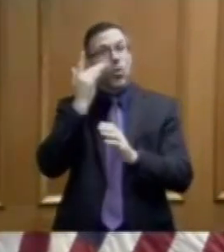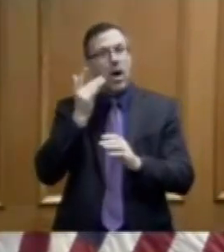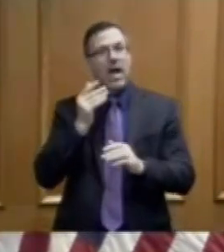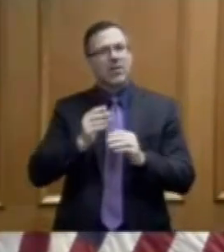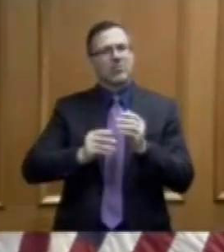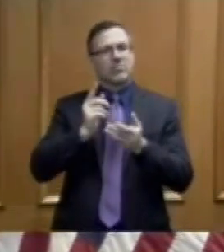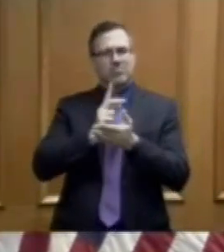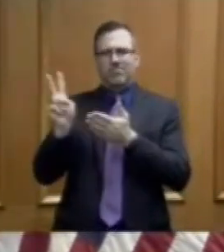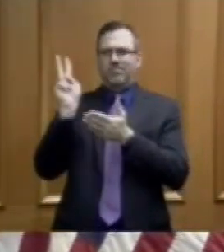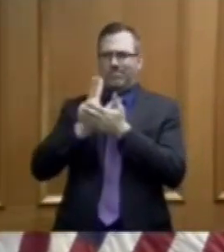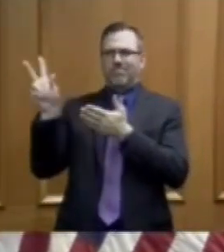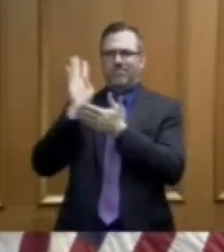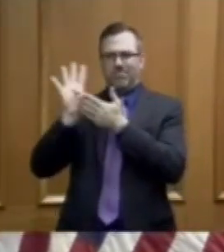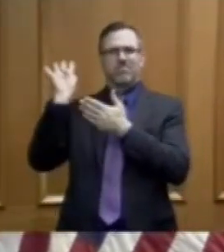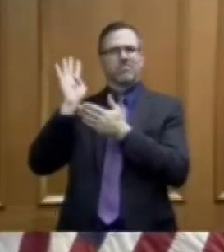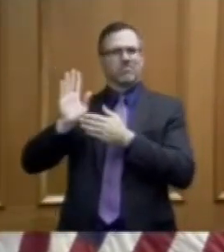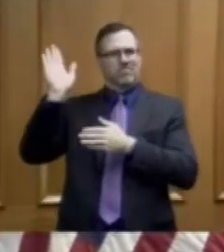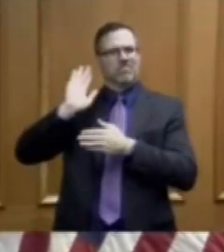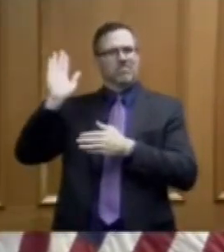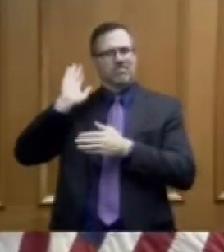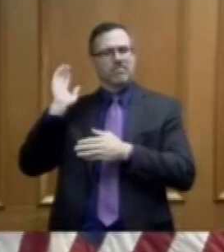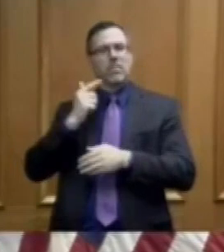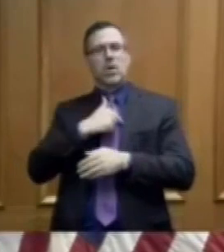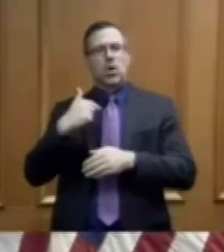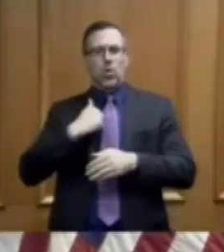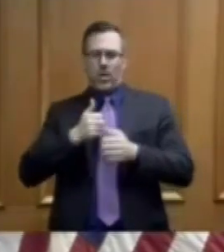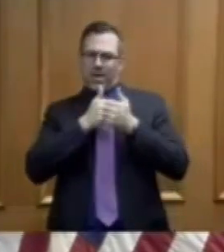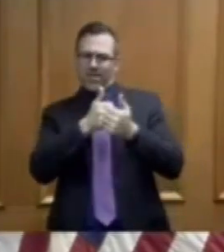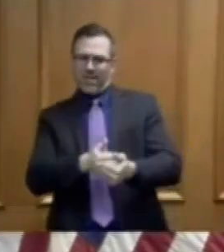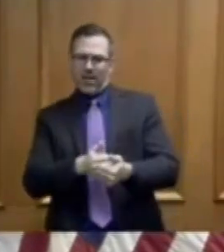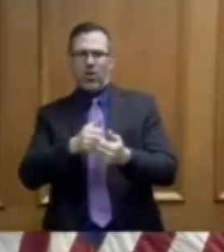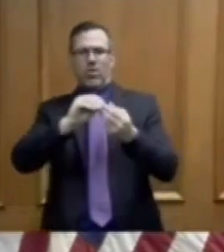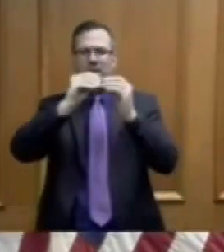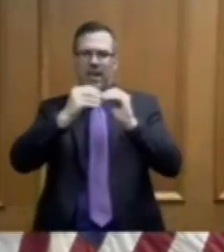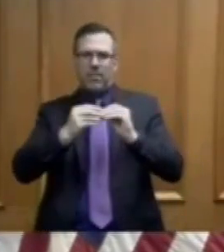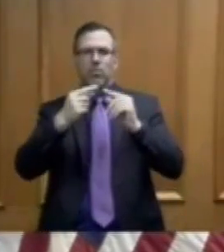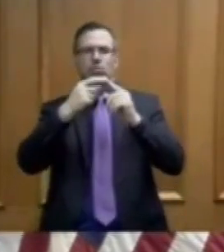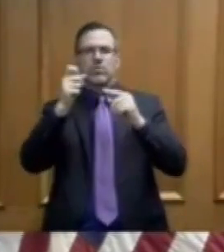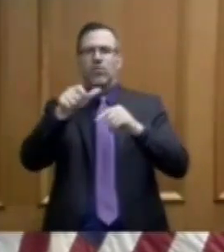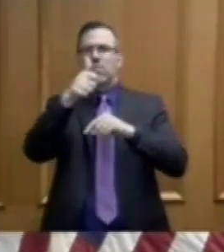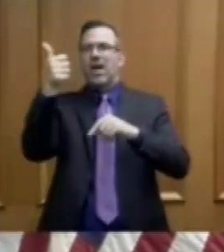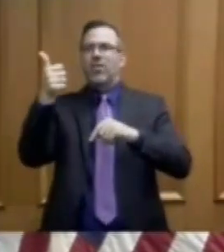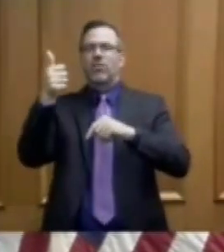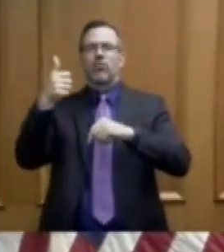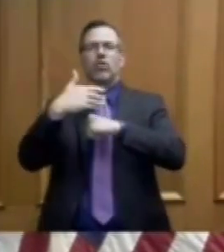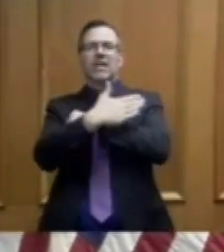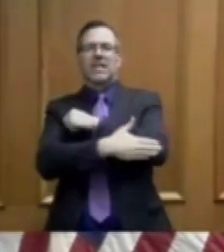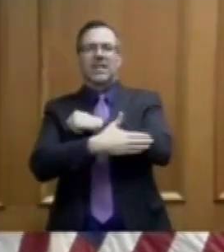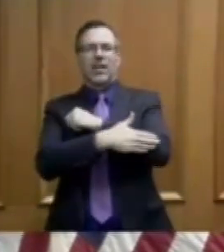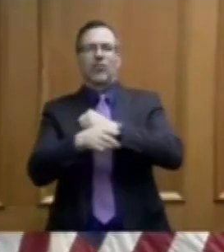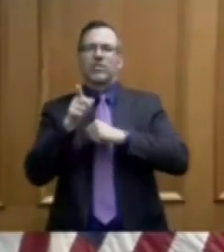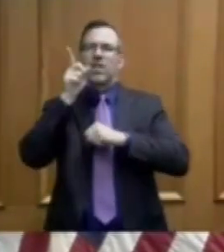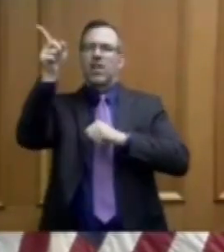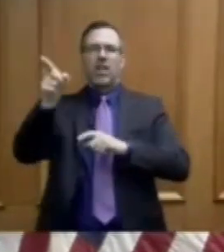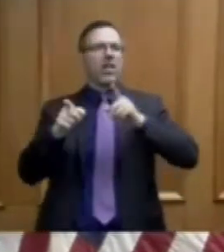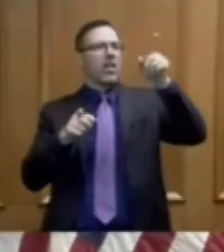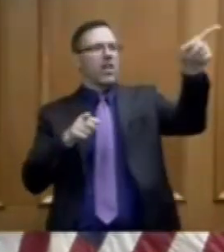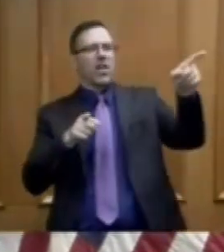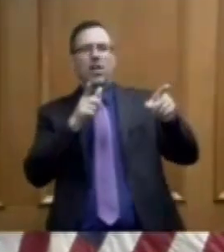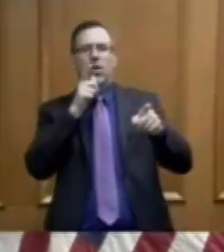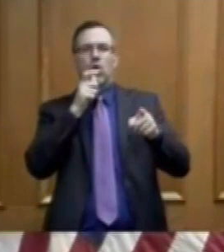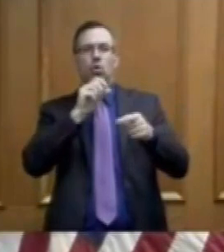administration believed that based on data from countries that have dealt with this crisis before